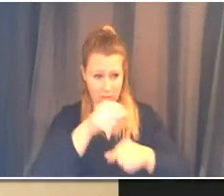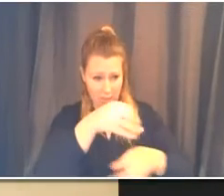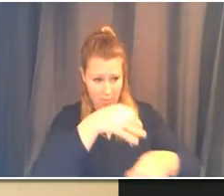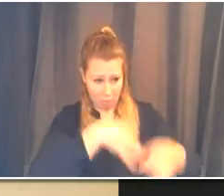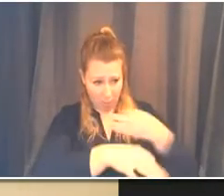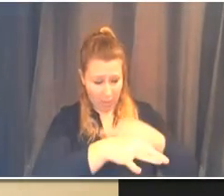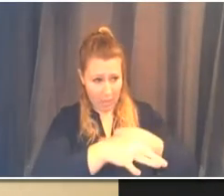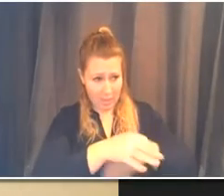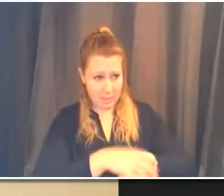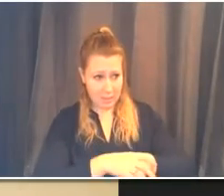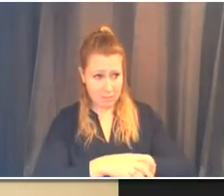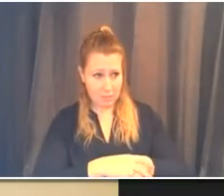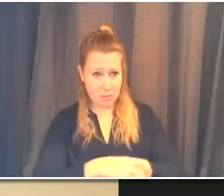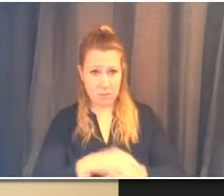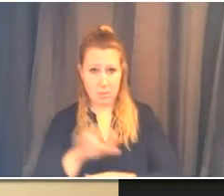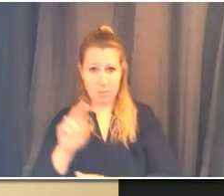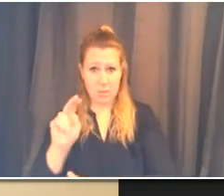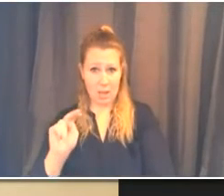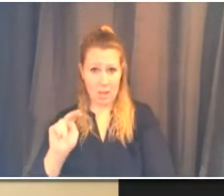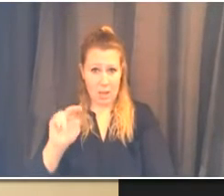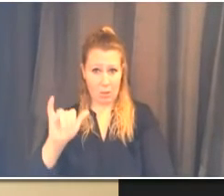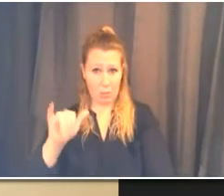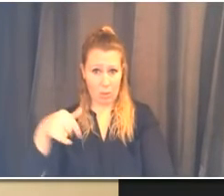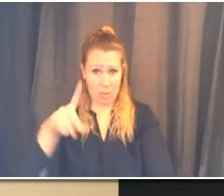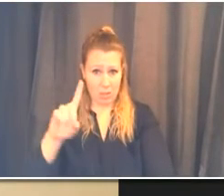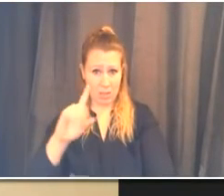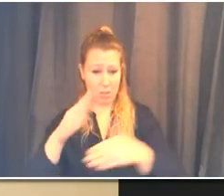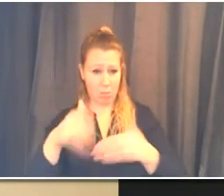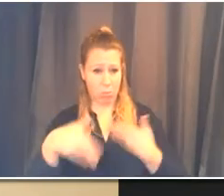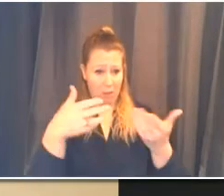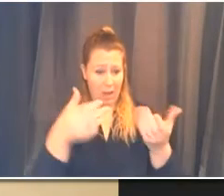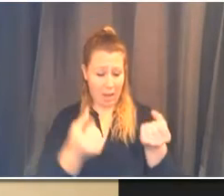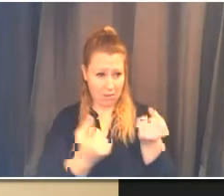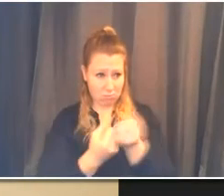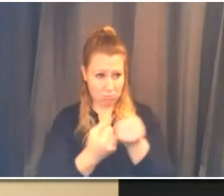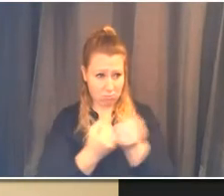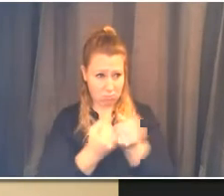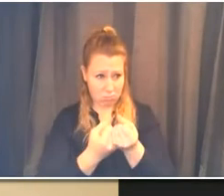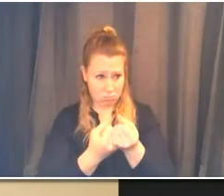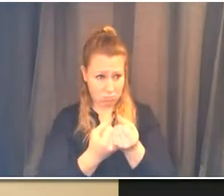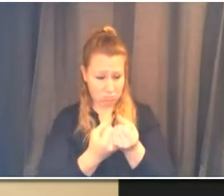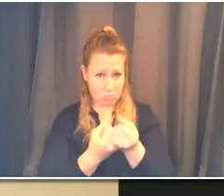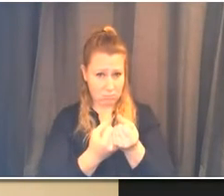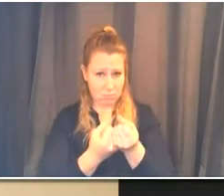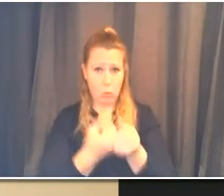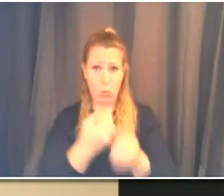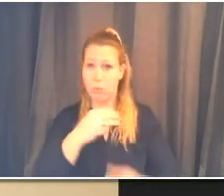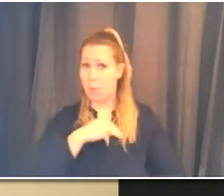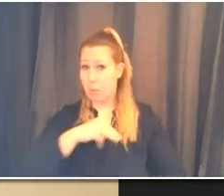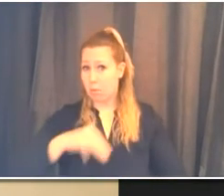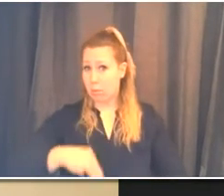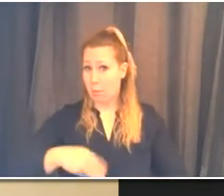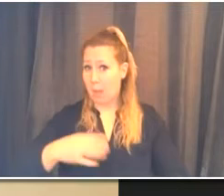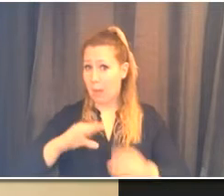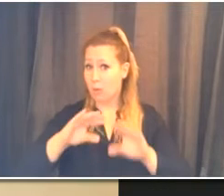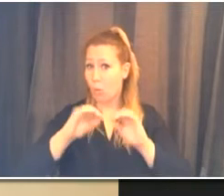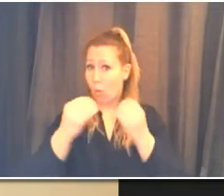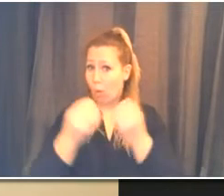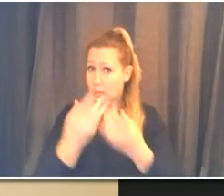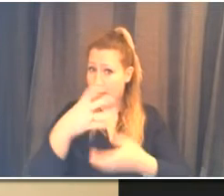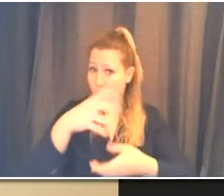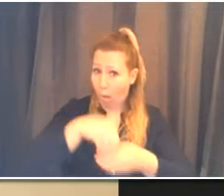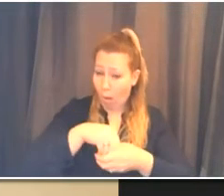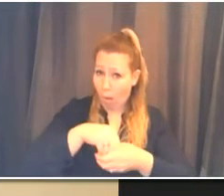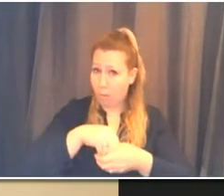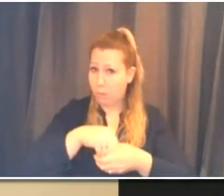insufficient if 70% of uh dvos were out and we didn't fill uh